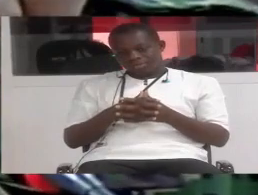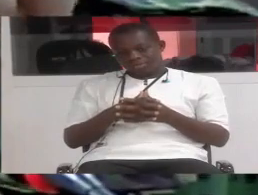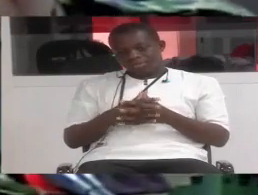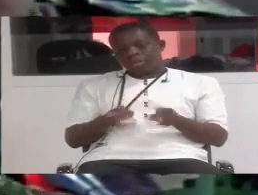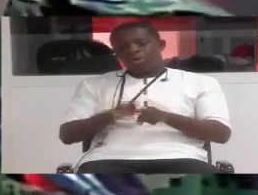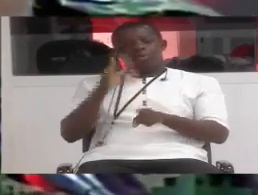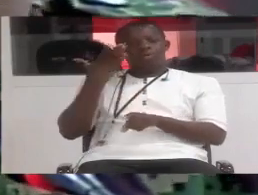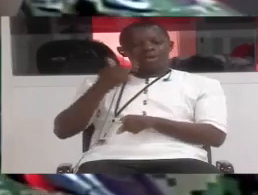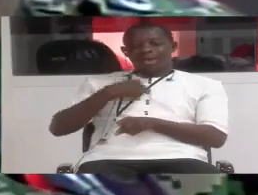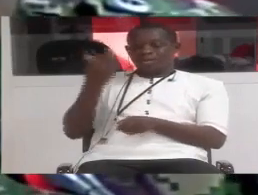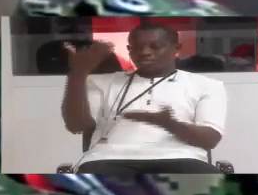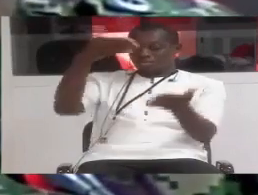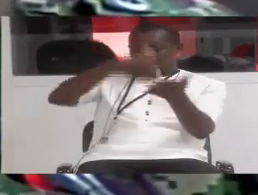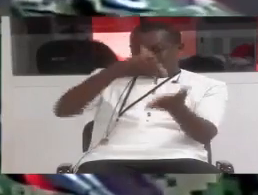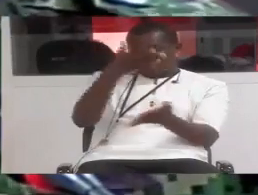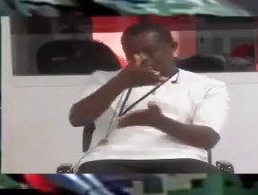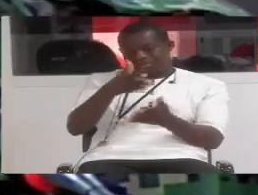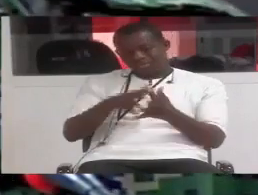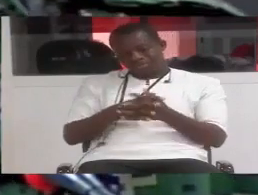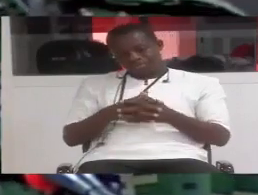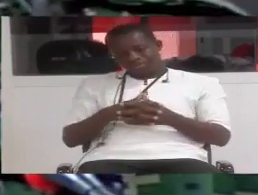Bima ñewé biñ ñewé. When we returned.